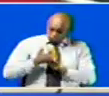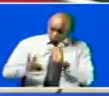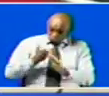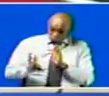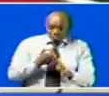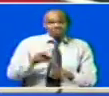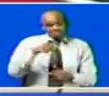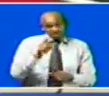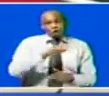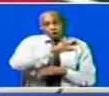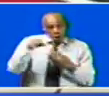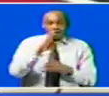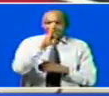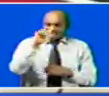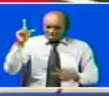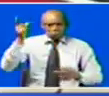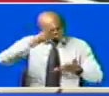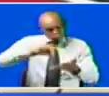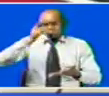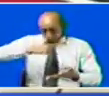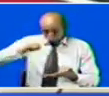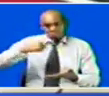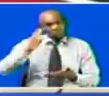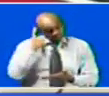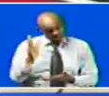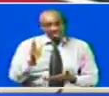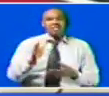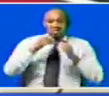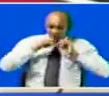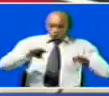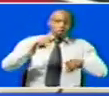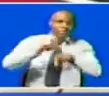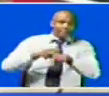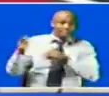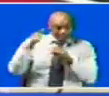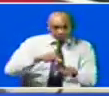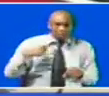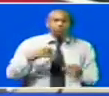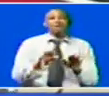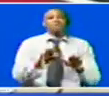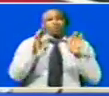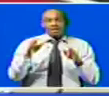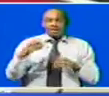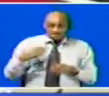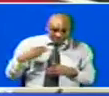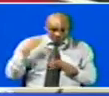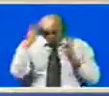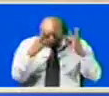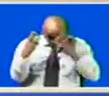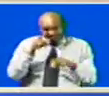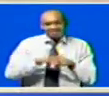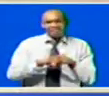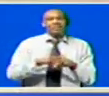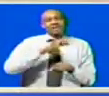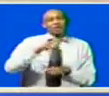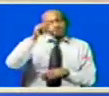and passing of all the bills and on devolution as they come to avoid any anxiety for the county governments. Very